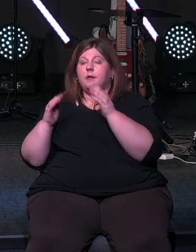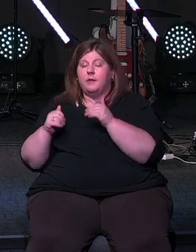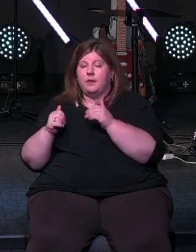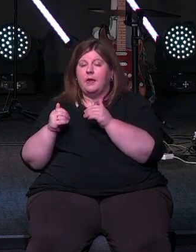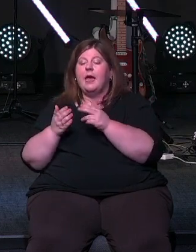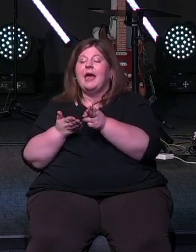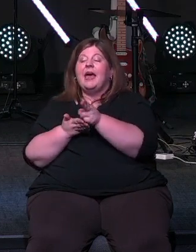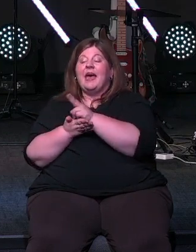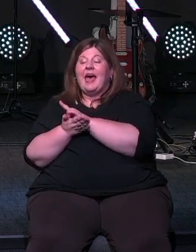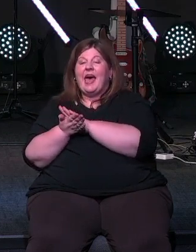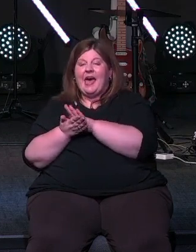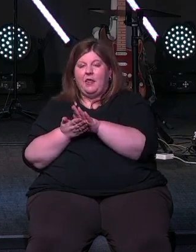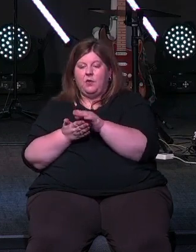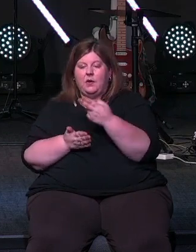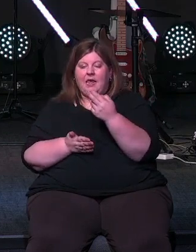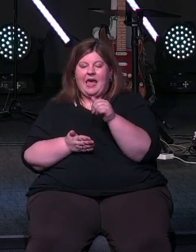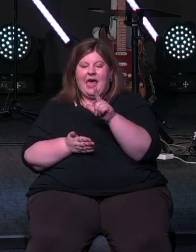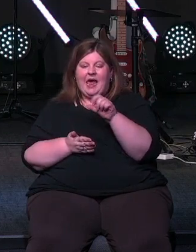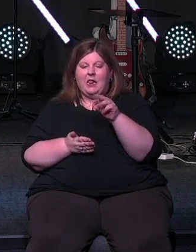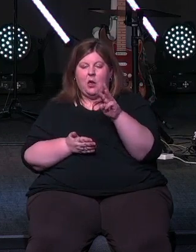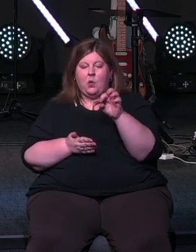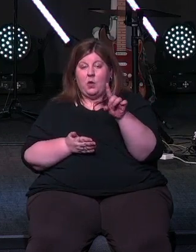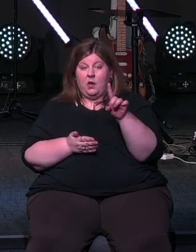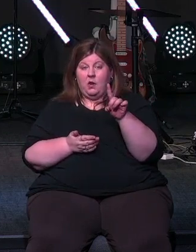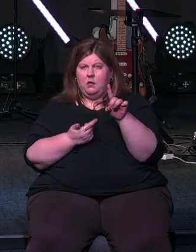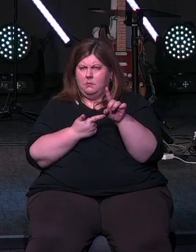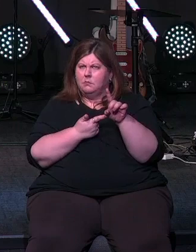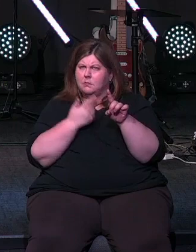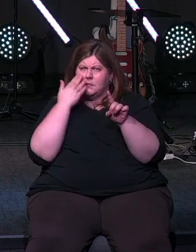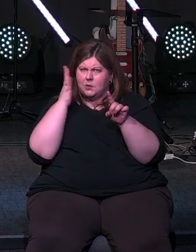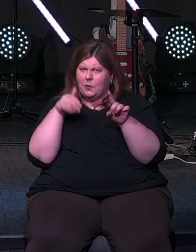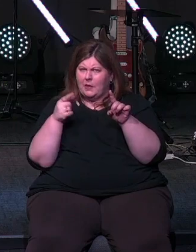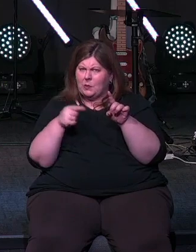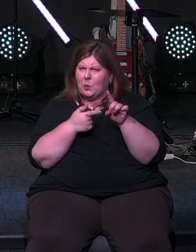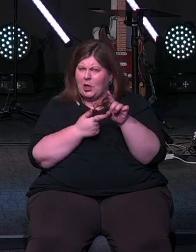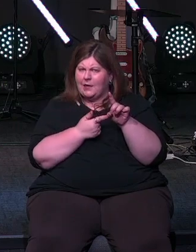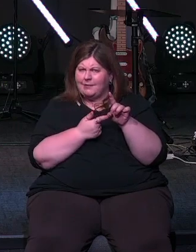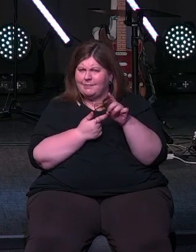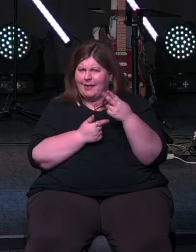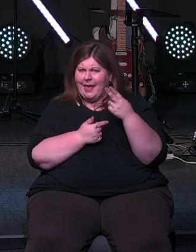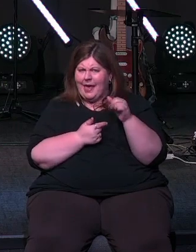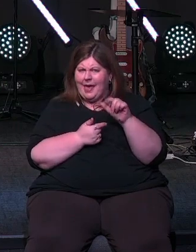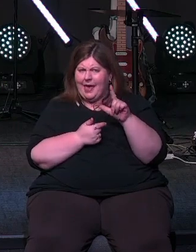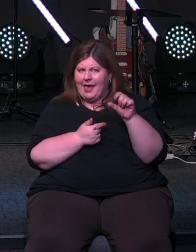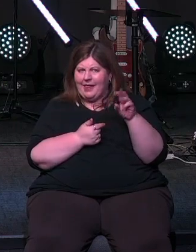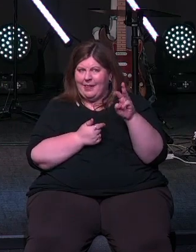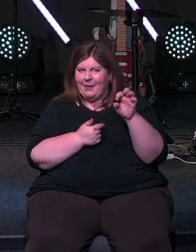be your name. How many of you used the word hallowed in the last 90 days?